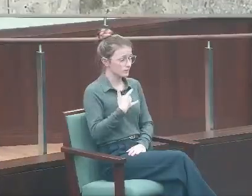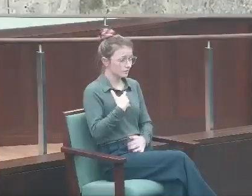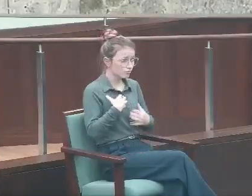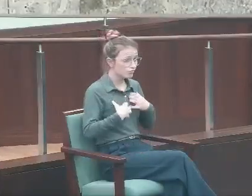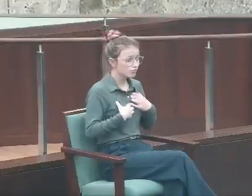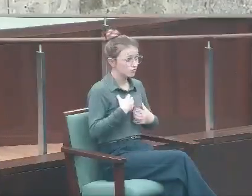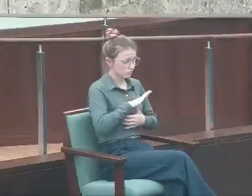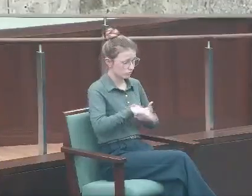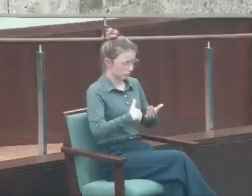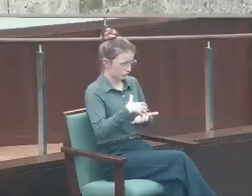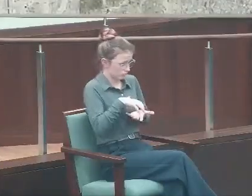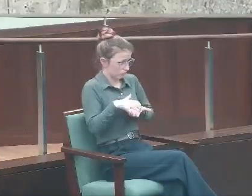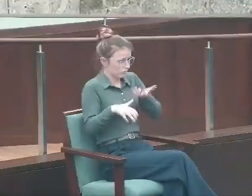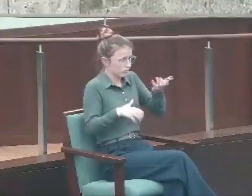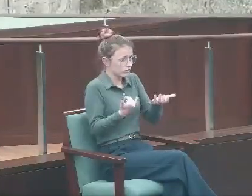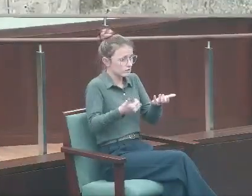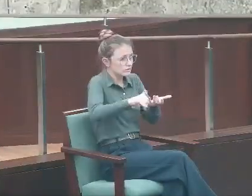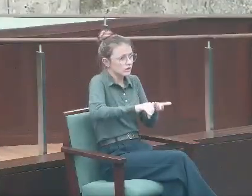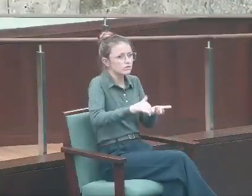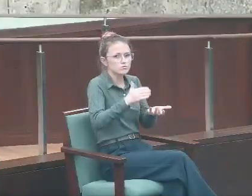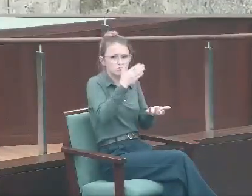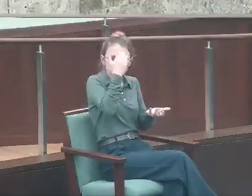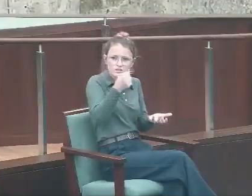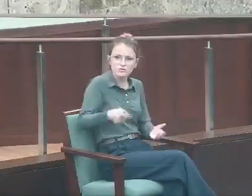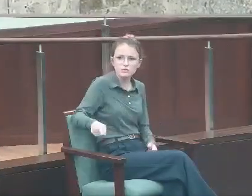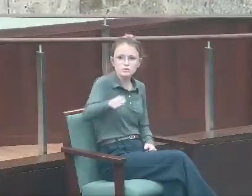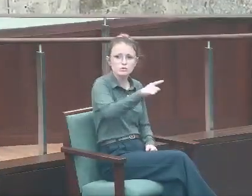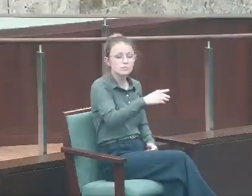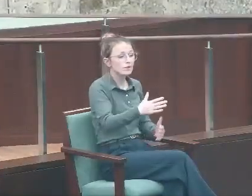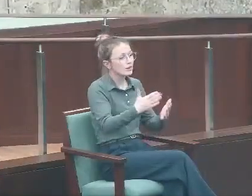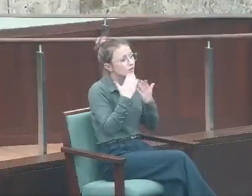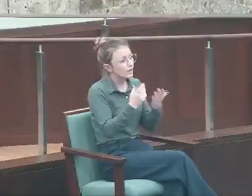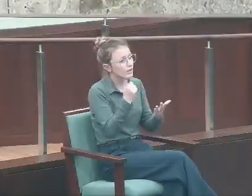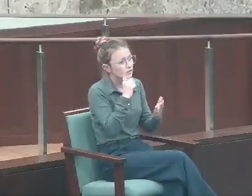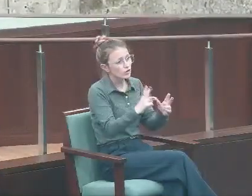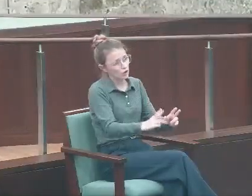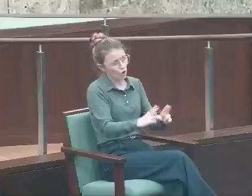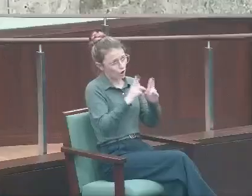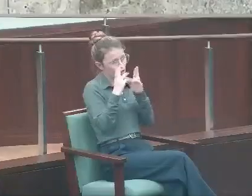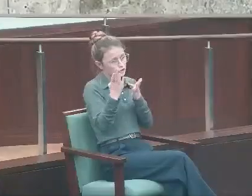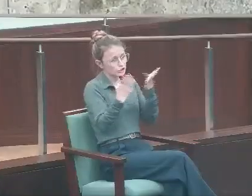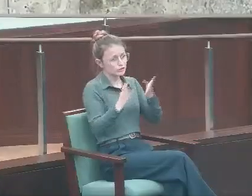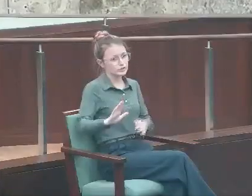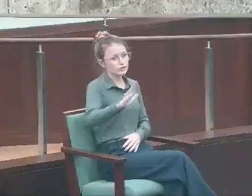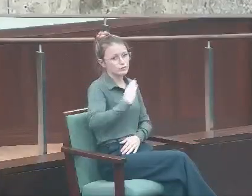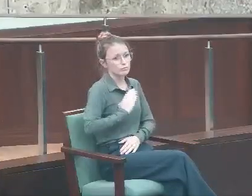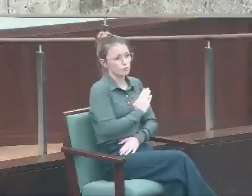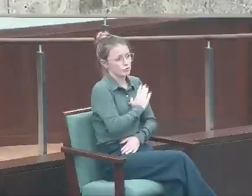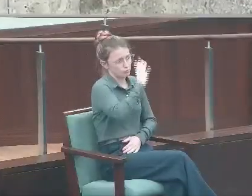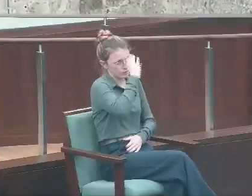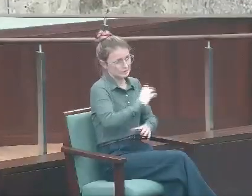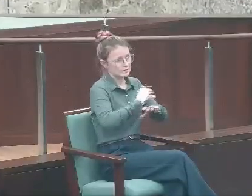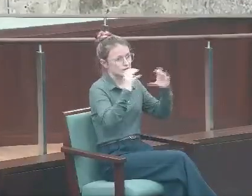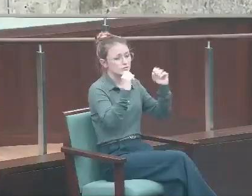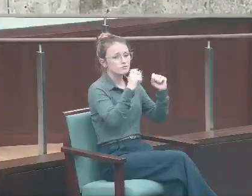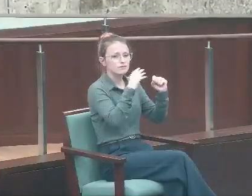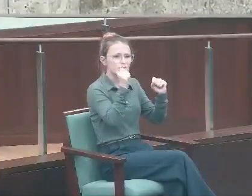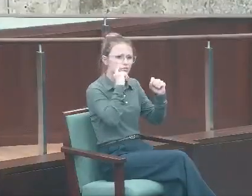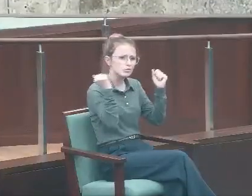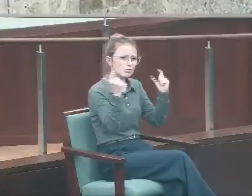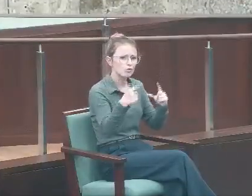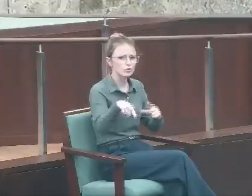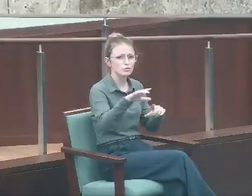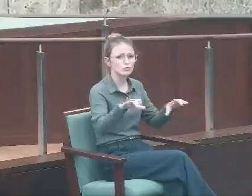is simple, all of you. Thank you for the honor of serving as your board president and for all that you do